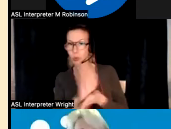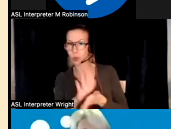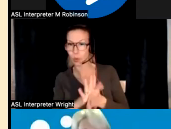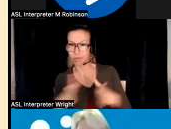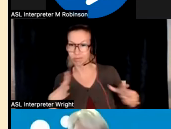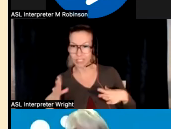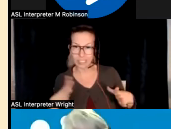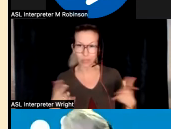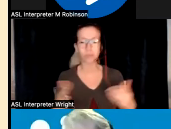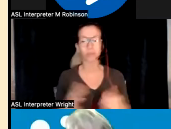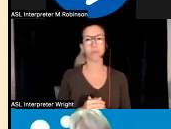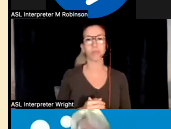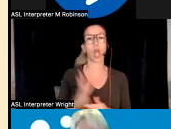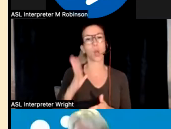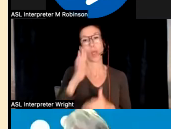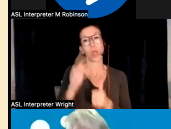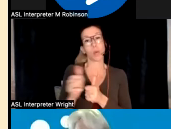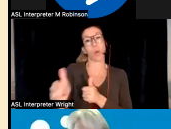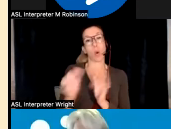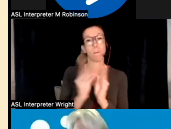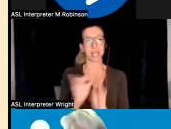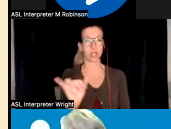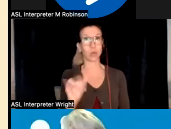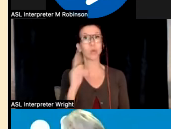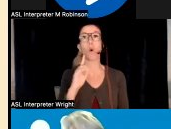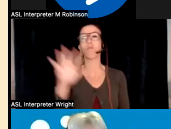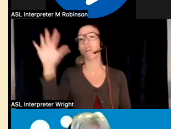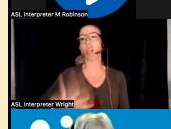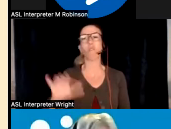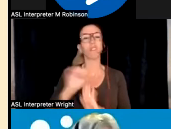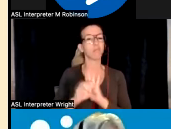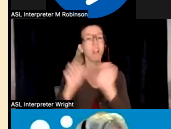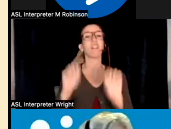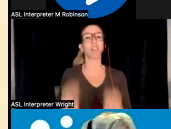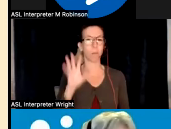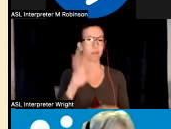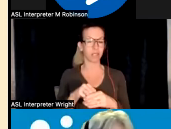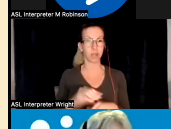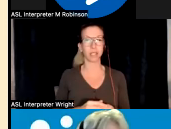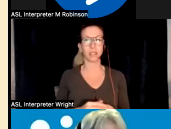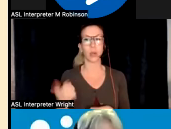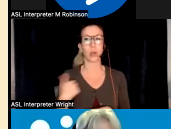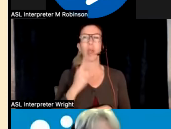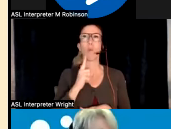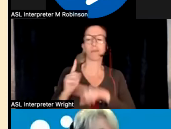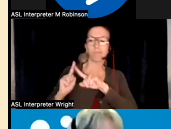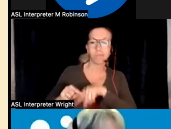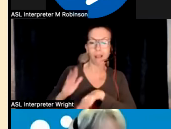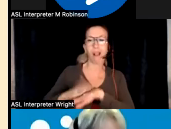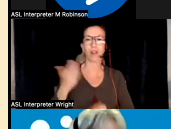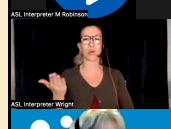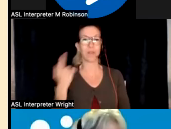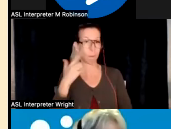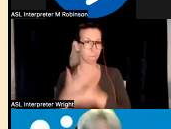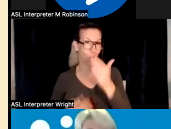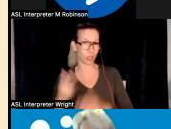and it will be remote. So anybody from across the state will be able to participate. So we're really going to rely on you for part two, but